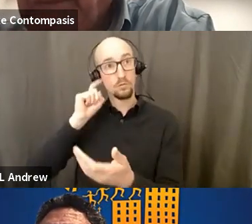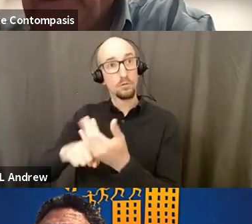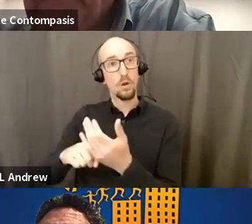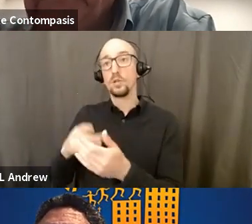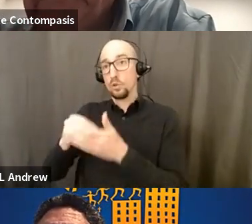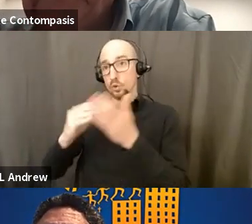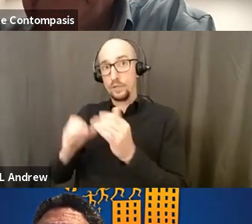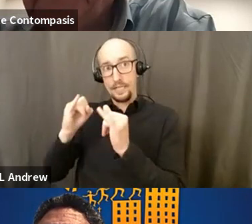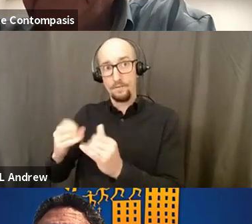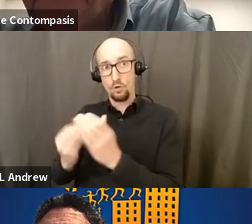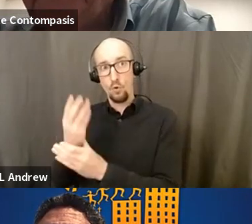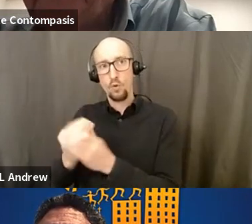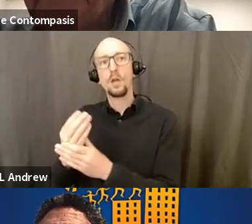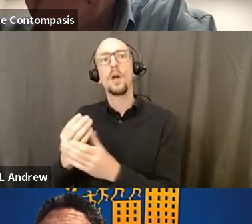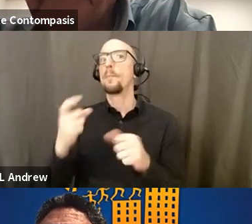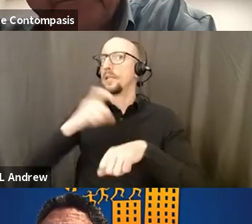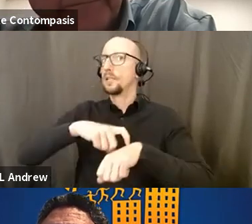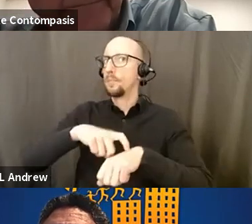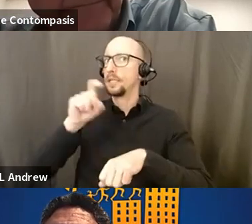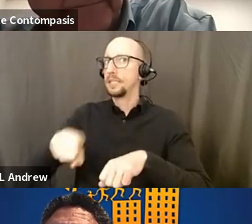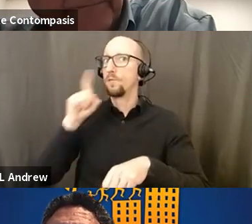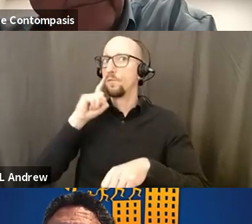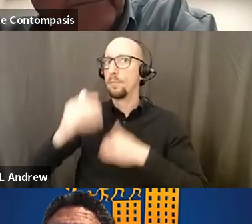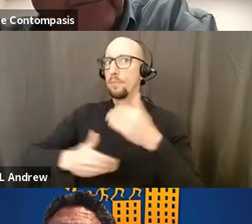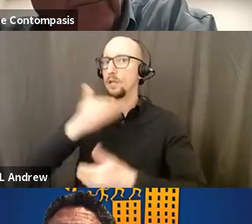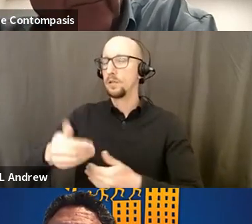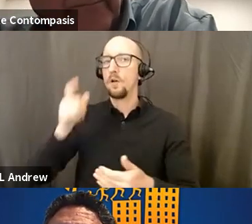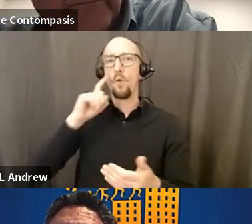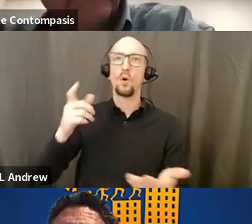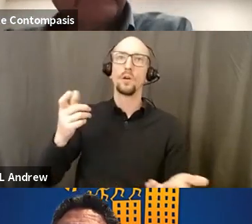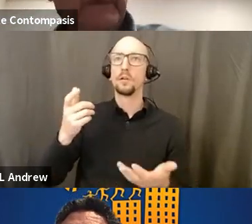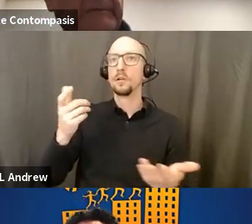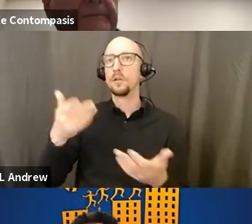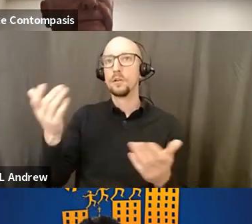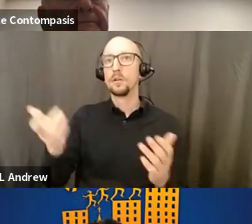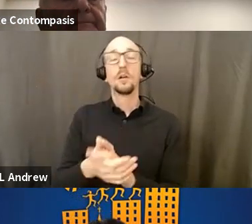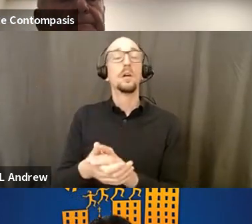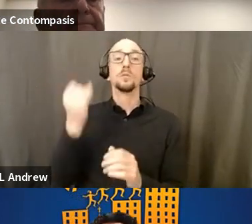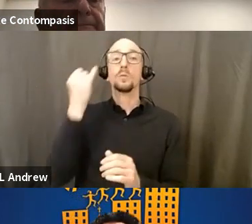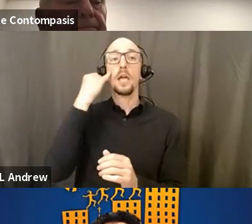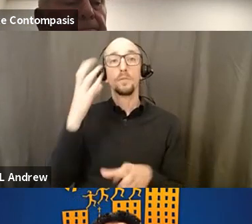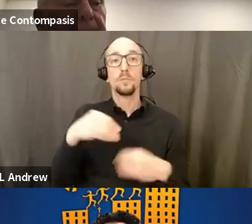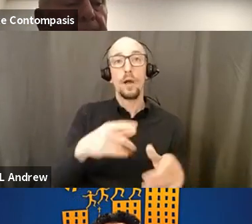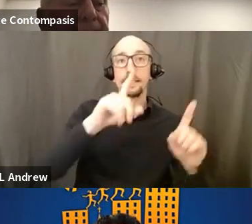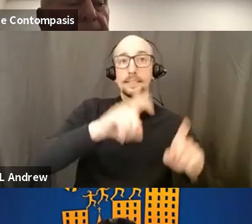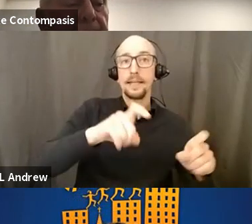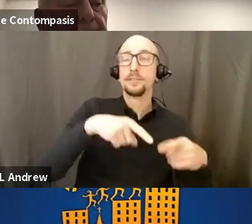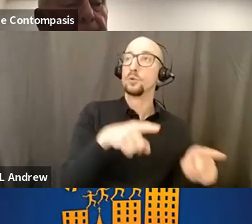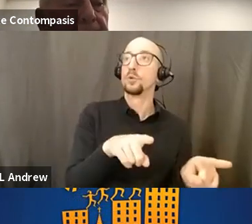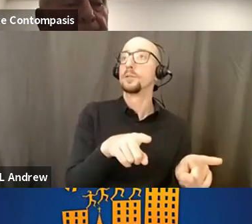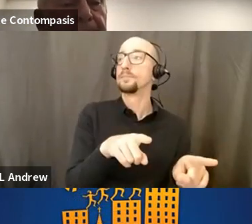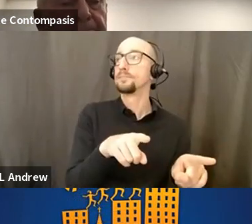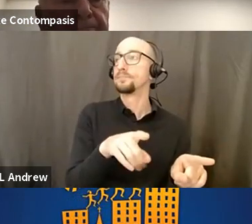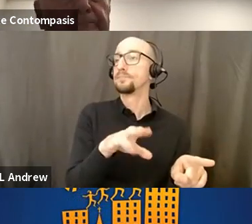how much time would be needed in order, for example, could an assessment be given in